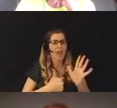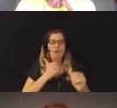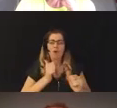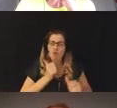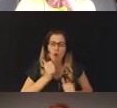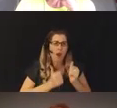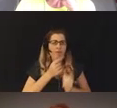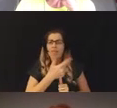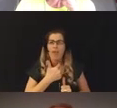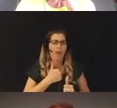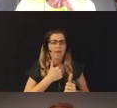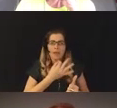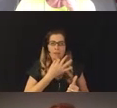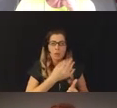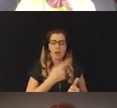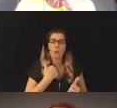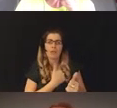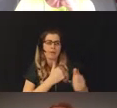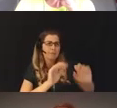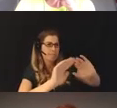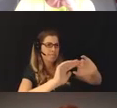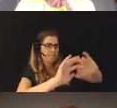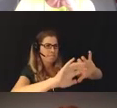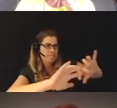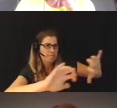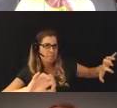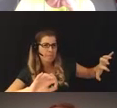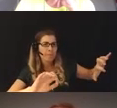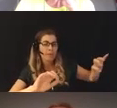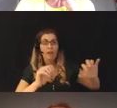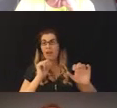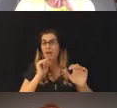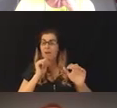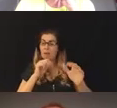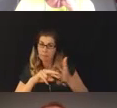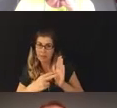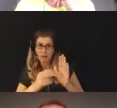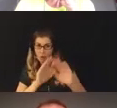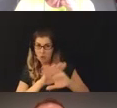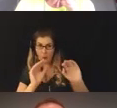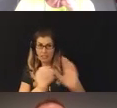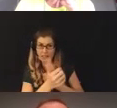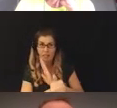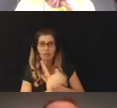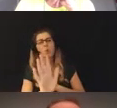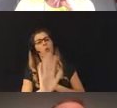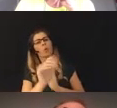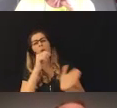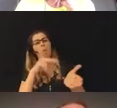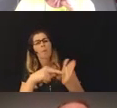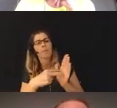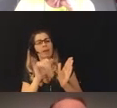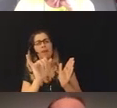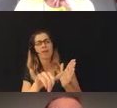in that. We just have to tap into it. Now, I'm not saying don't teach skills, right? When I speak to art teachers about this, I